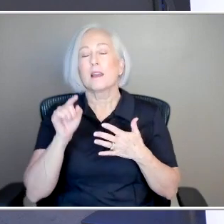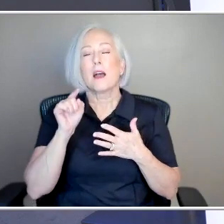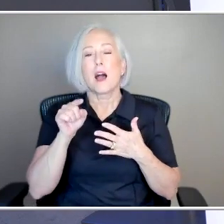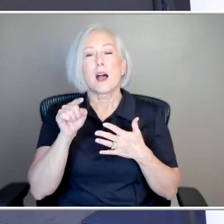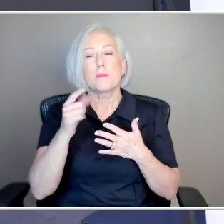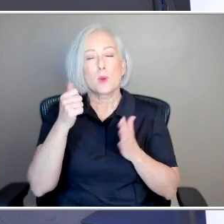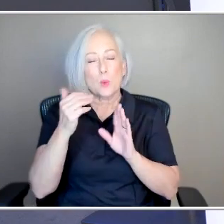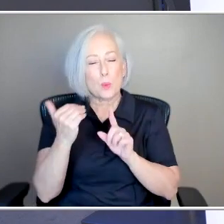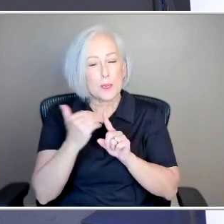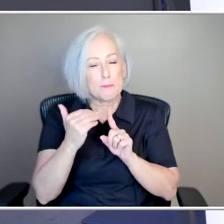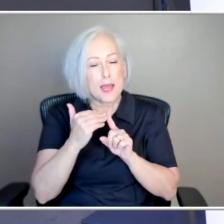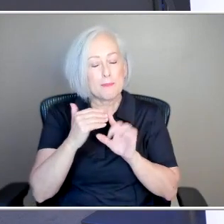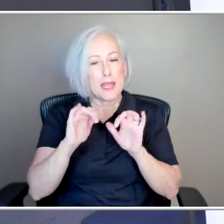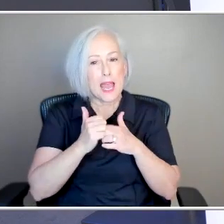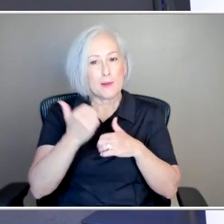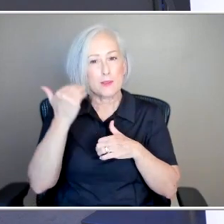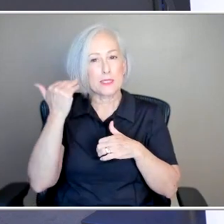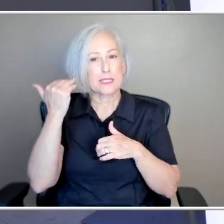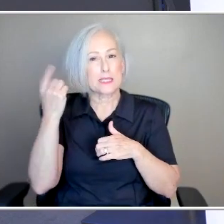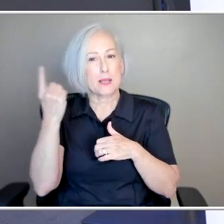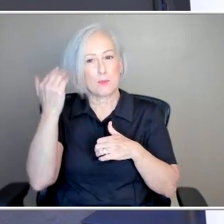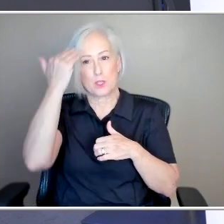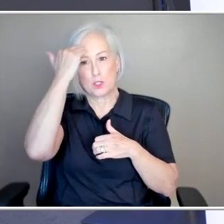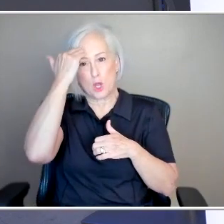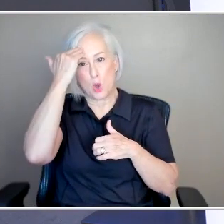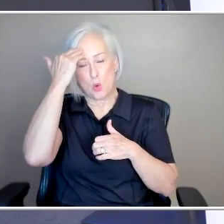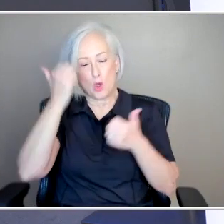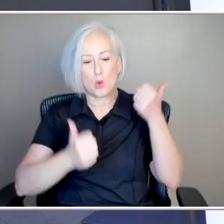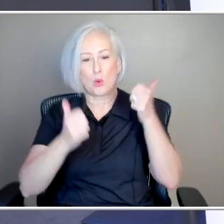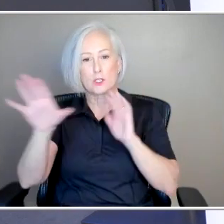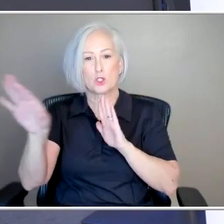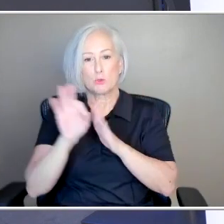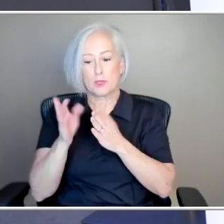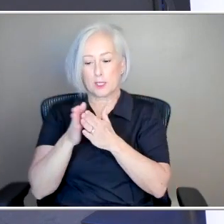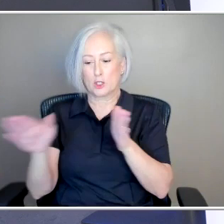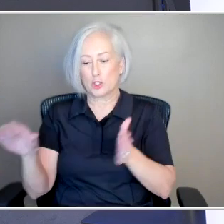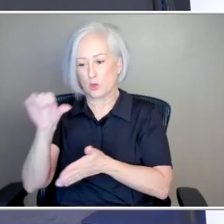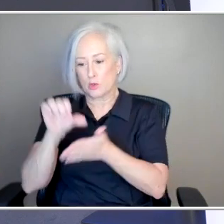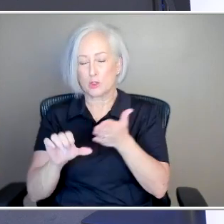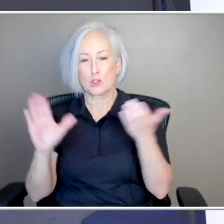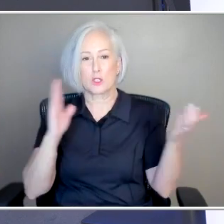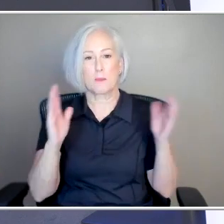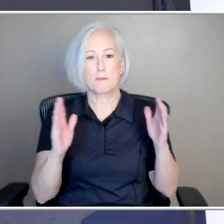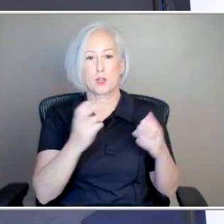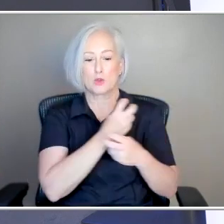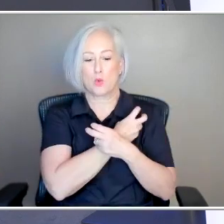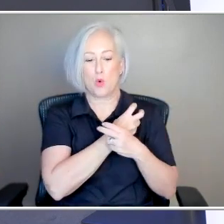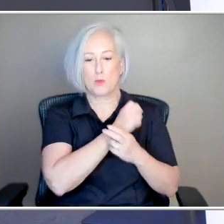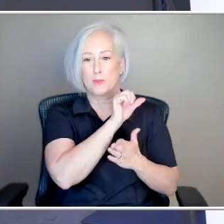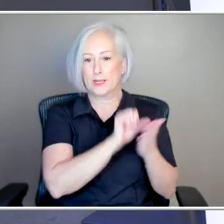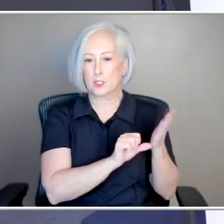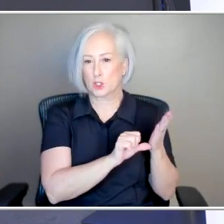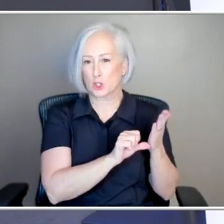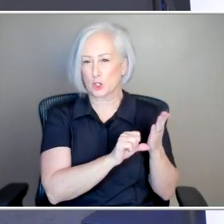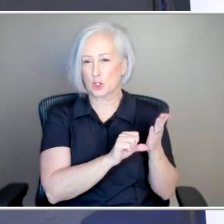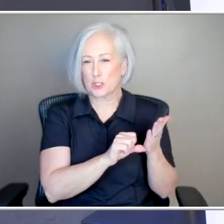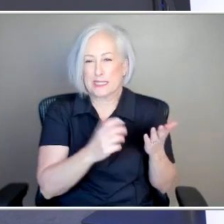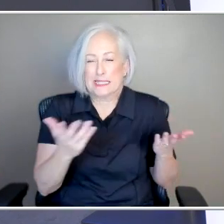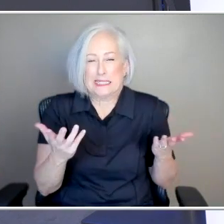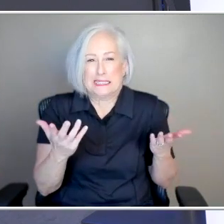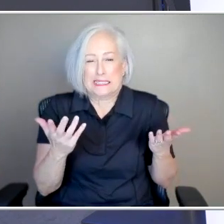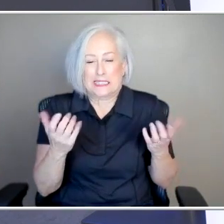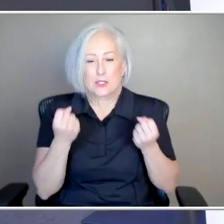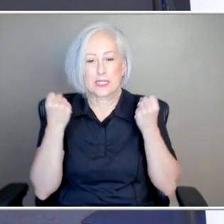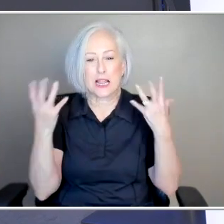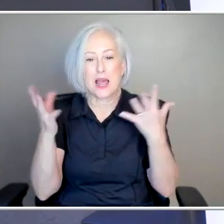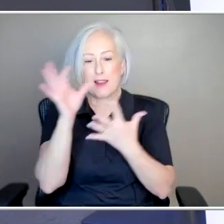somebody would know to seek out an orthopedic over a general surgeon. That's a good question, in the fact that people just don't, there's so many options now on the table,